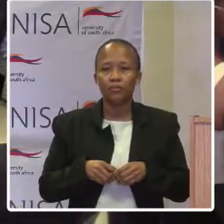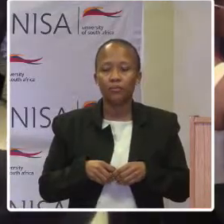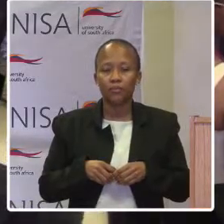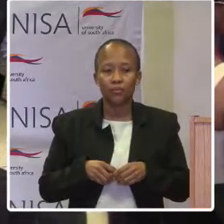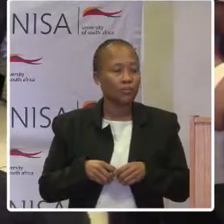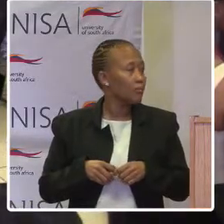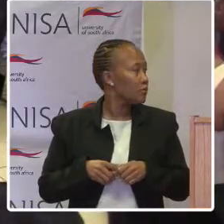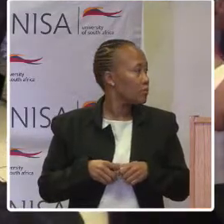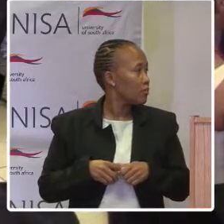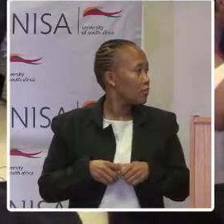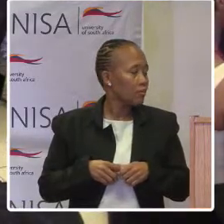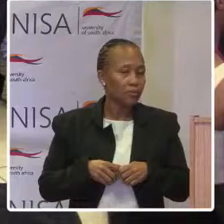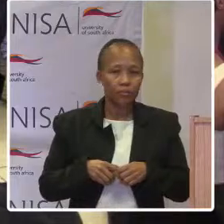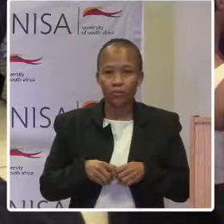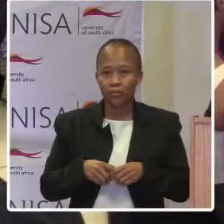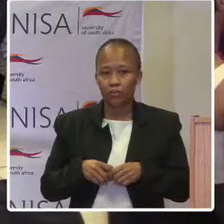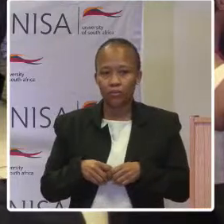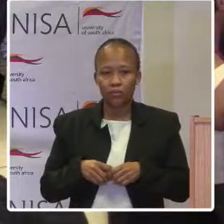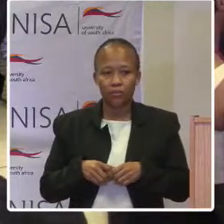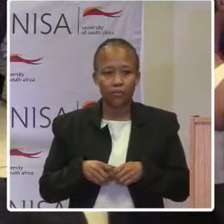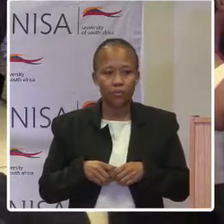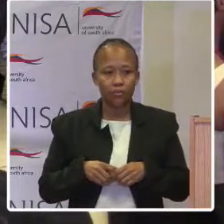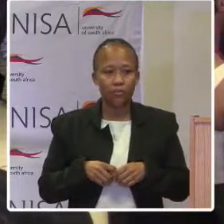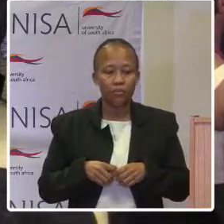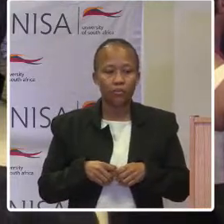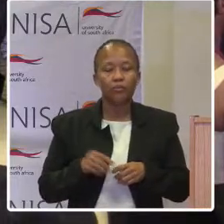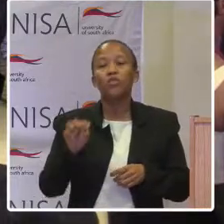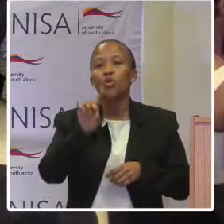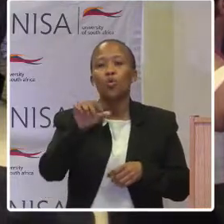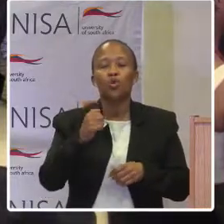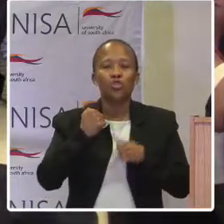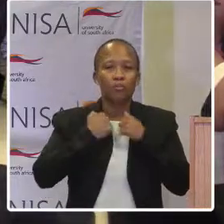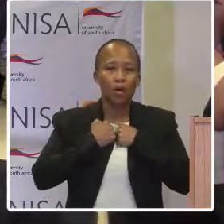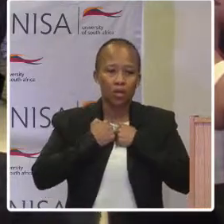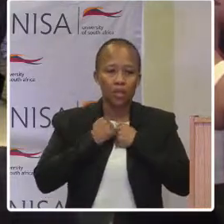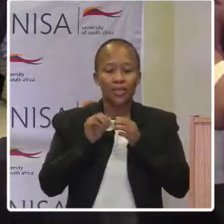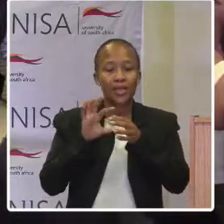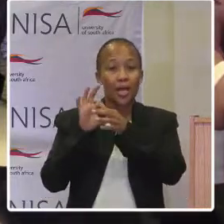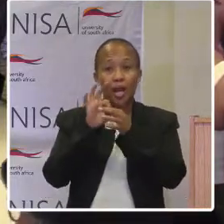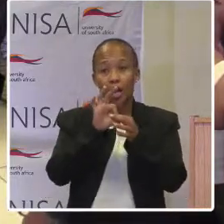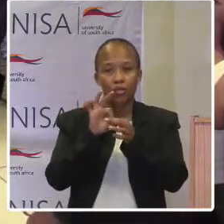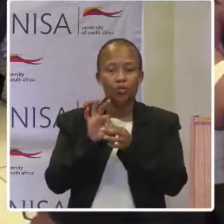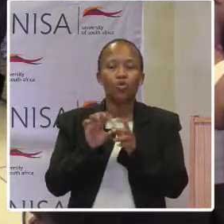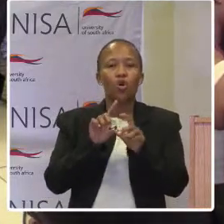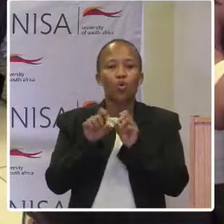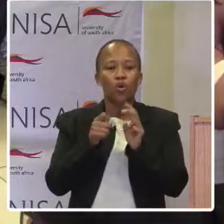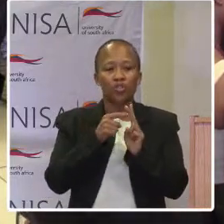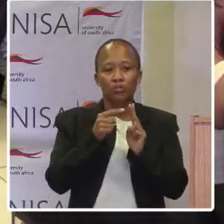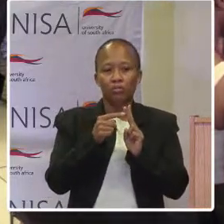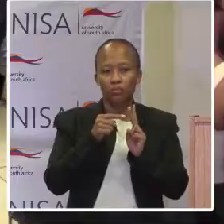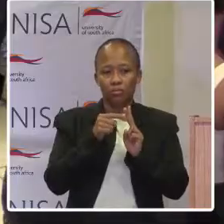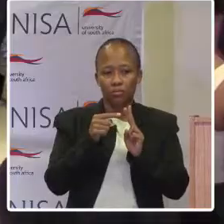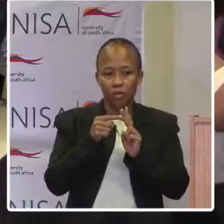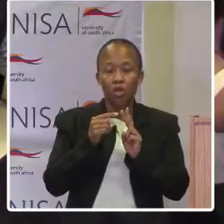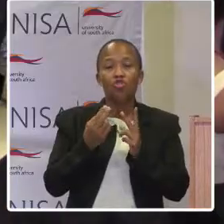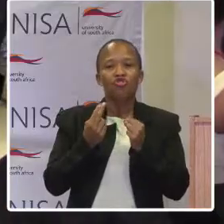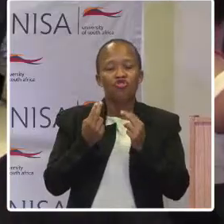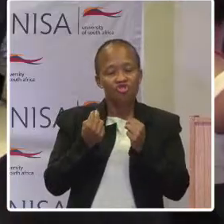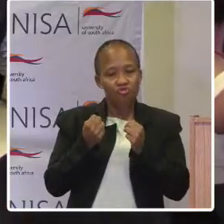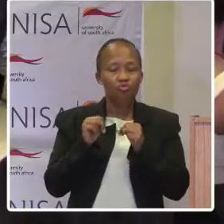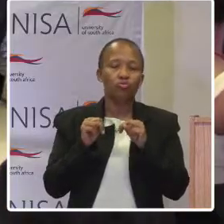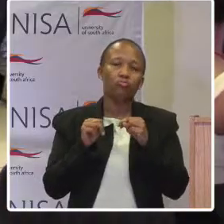Thank you. Mine is a short question as well. It's related to the two questions in terms of how do we leverage new